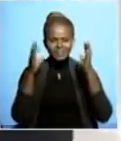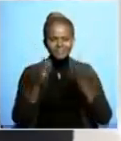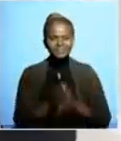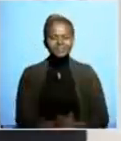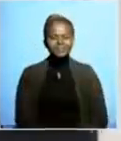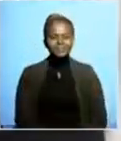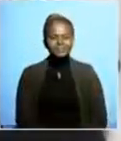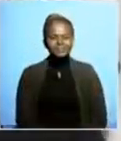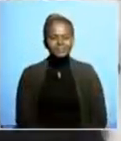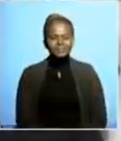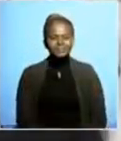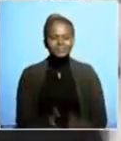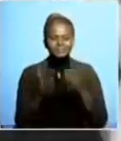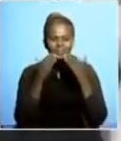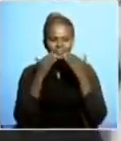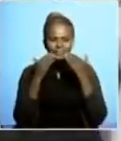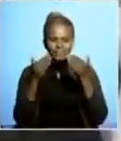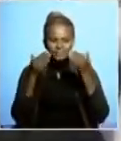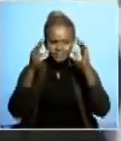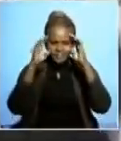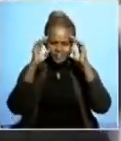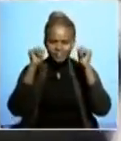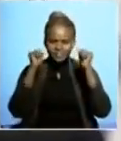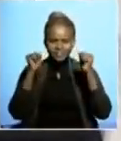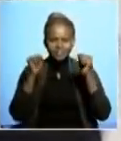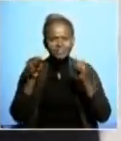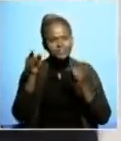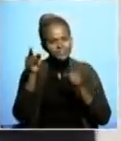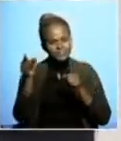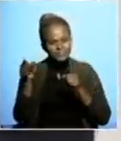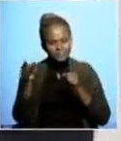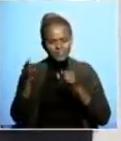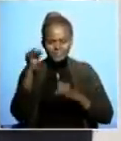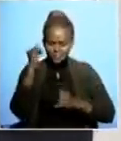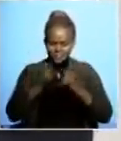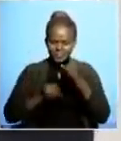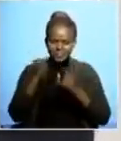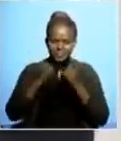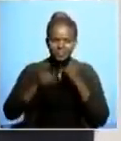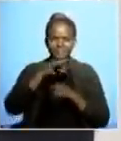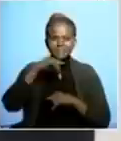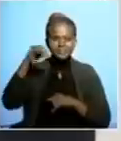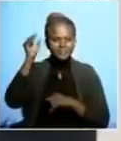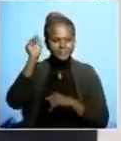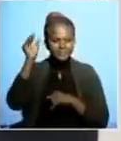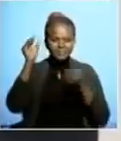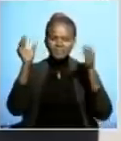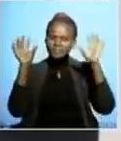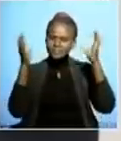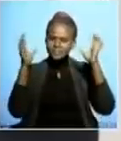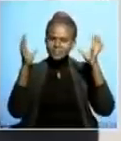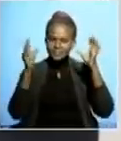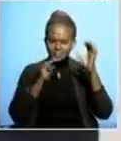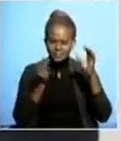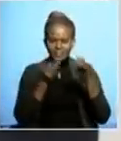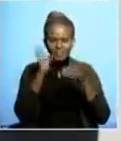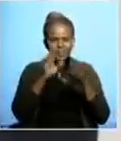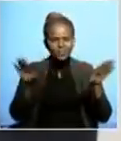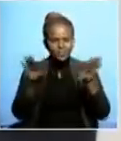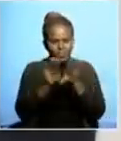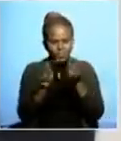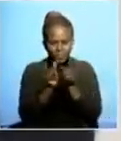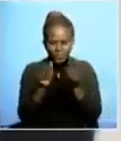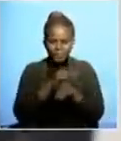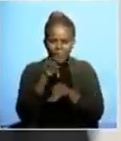Thank you, Mr. President. This marks the end of the swearing-in ceremony. We shall close with a national